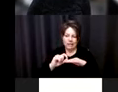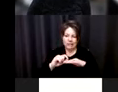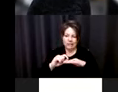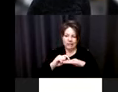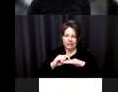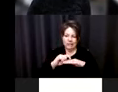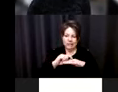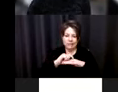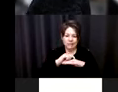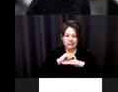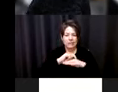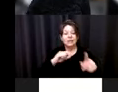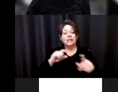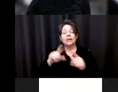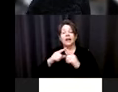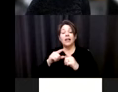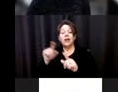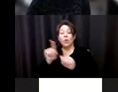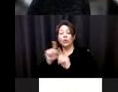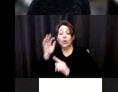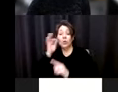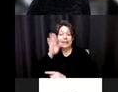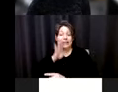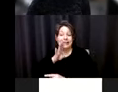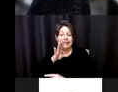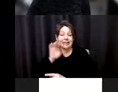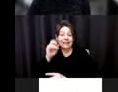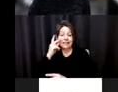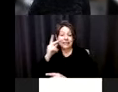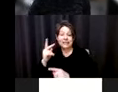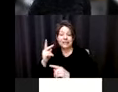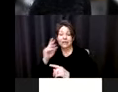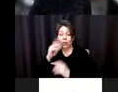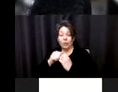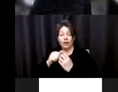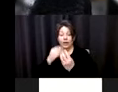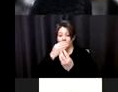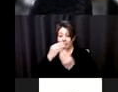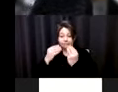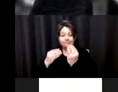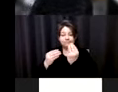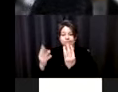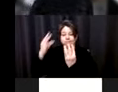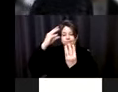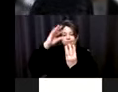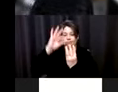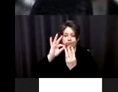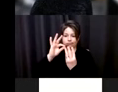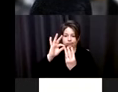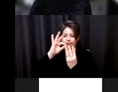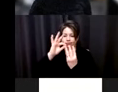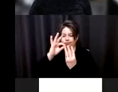to include images of the bees themselves on the plants so that you can, it sort of verifies that